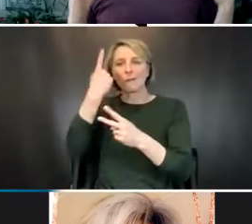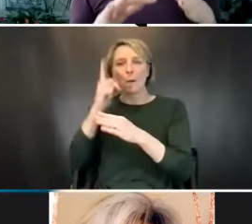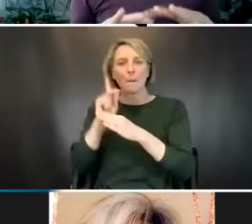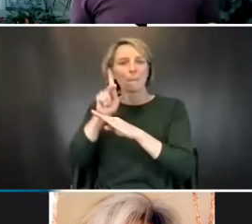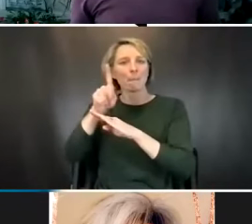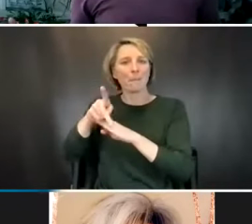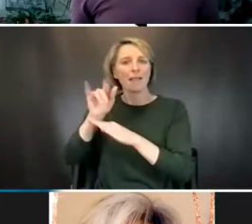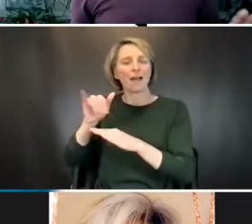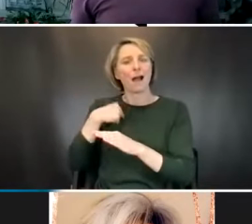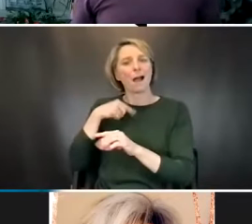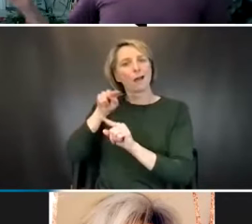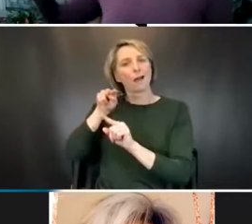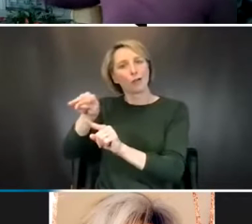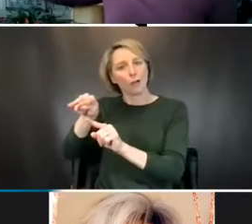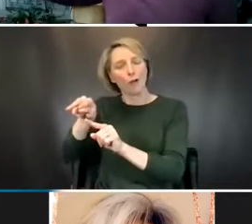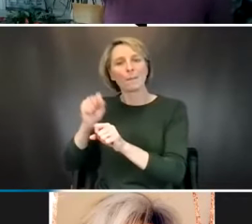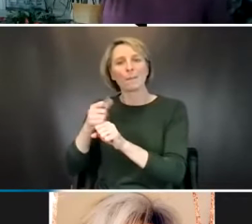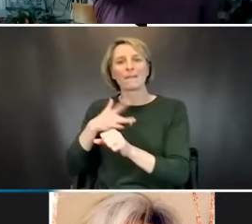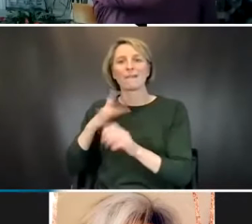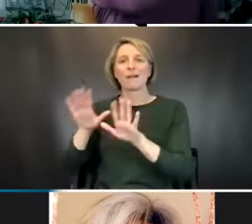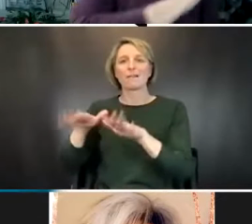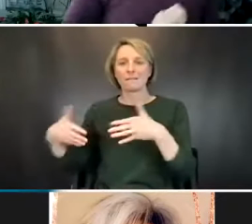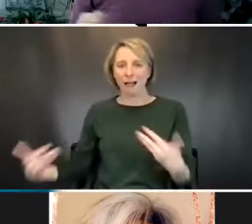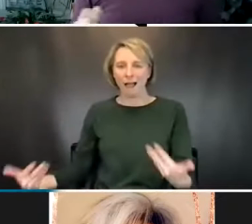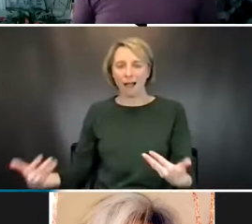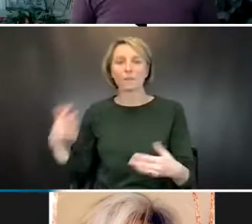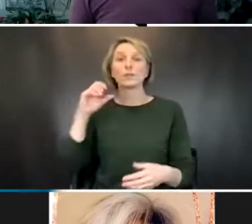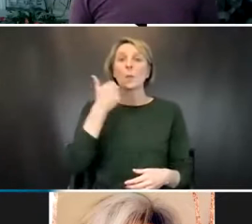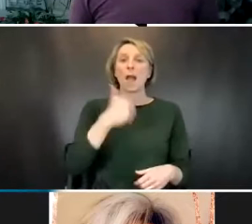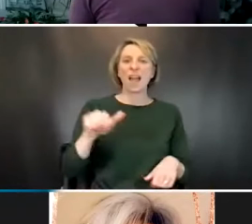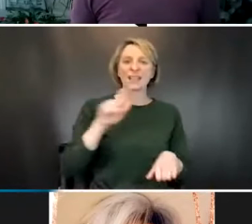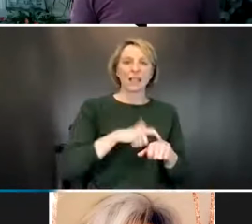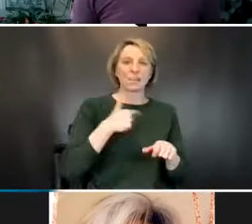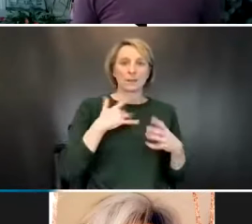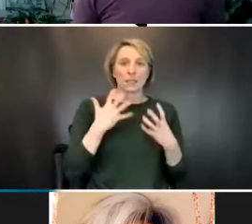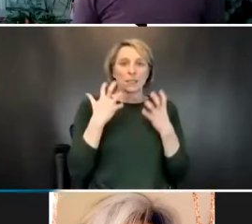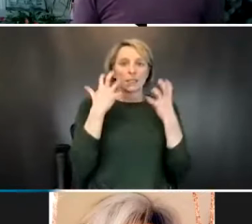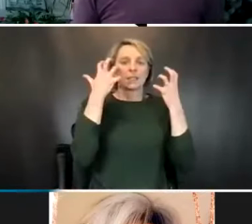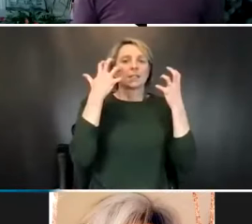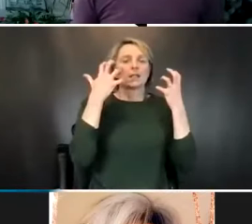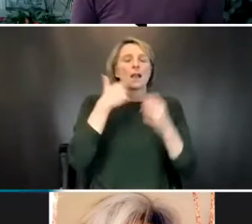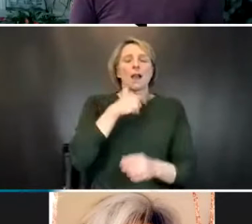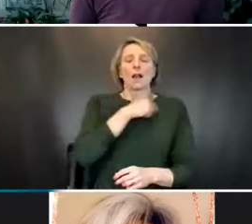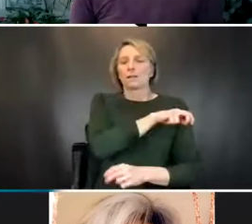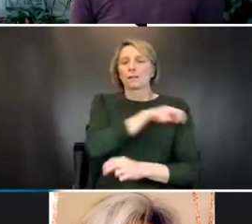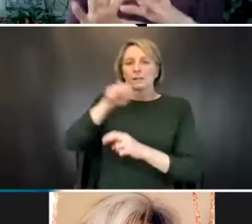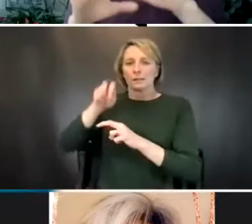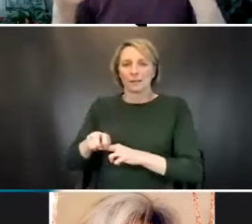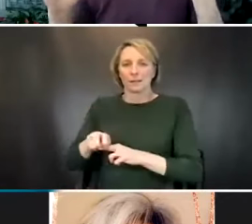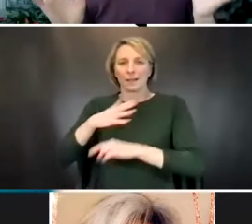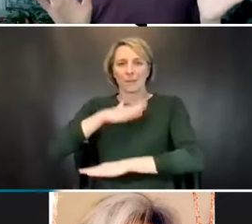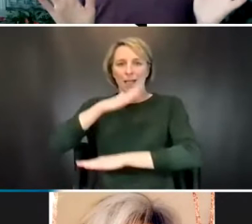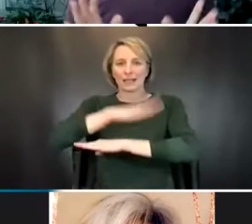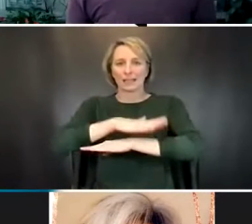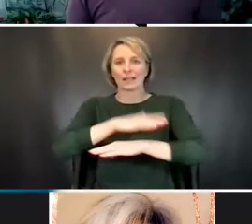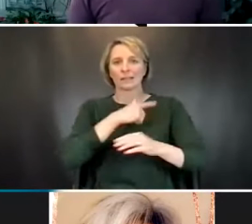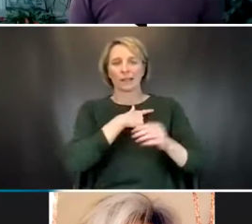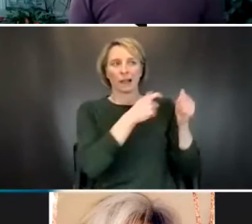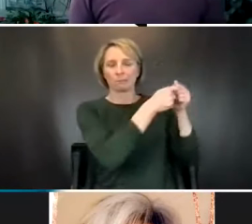And when I just kind of need to get away, I've got a little curtain that I pull and I go down there and I just sort of look at my little calm